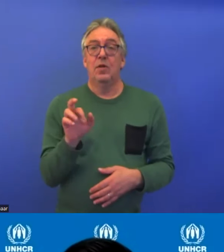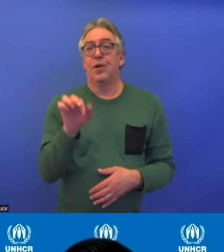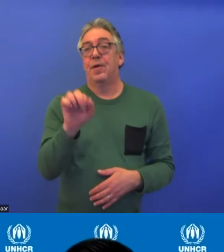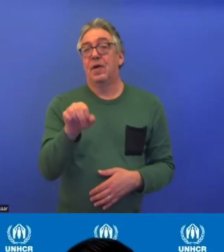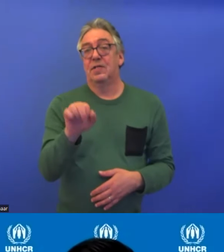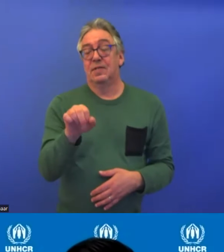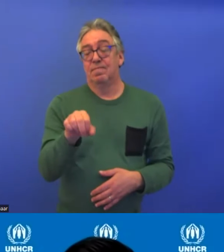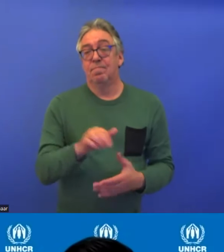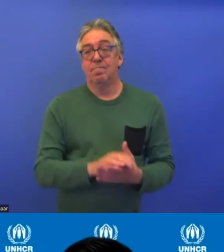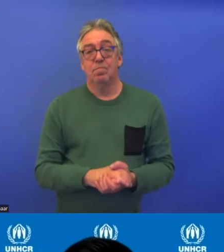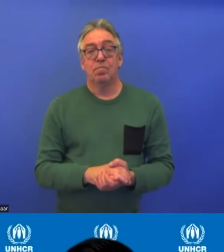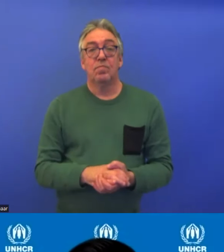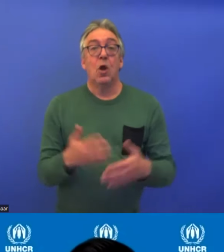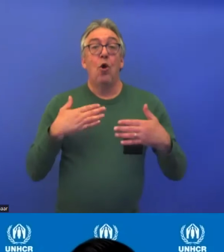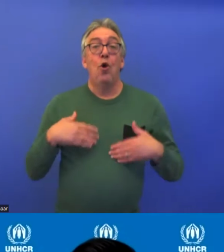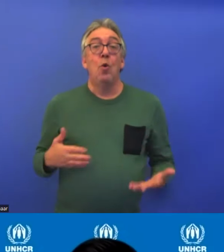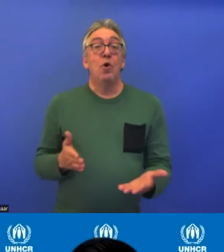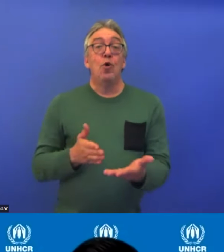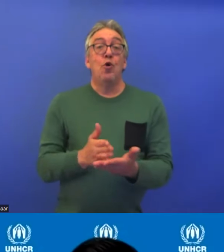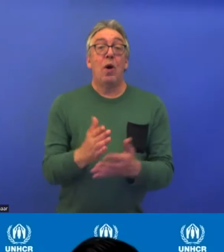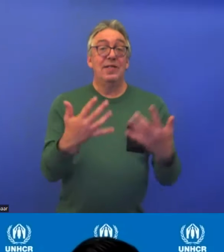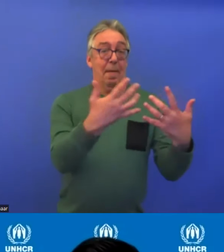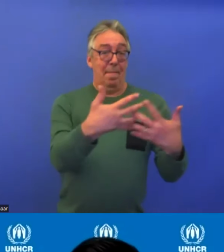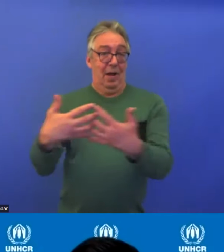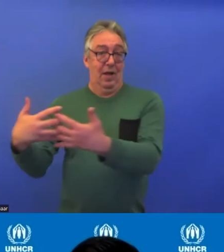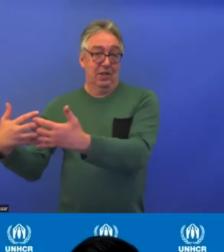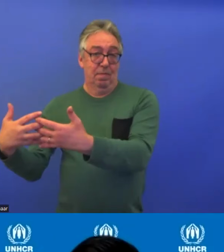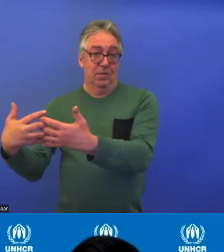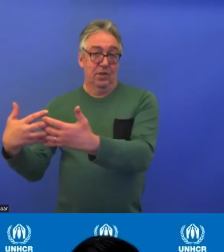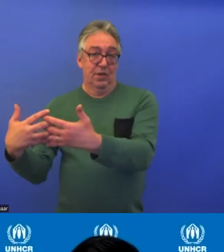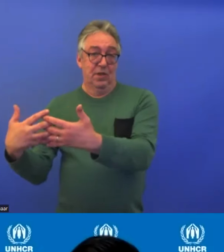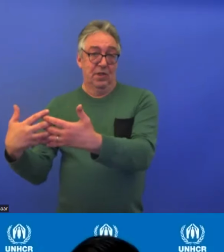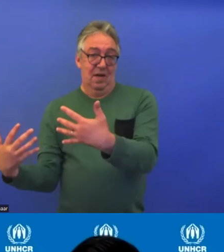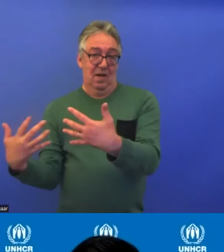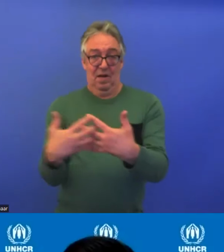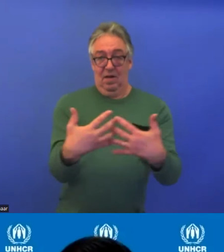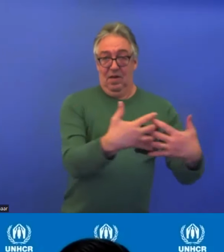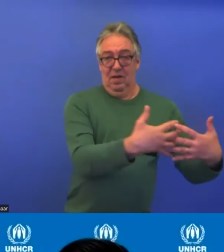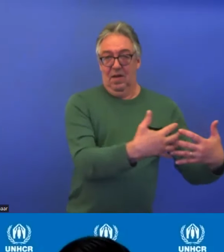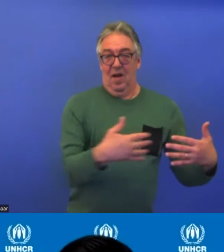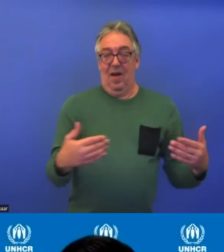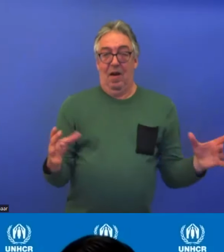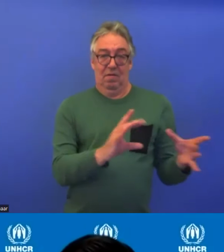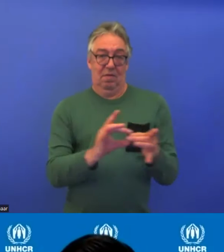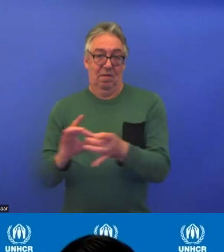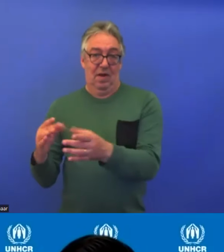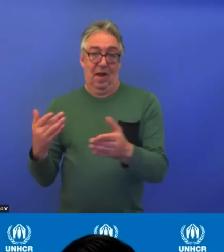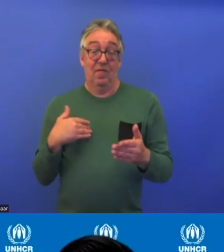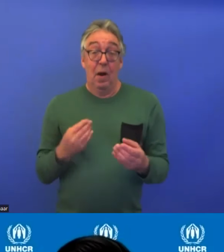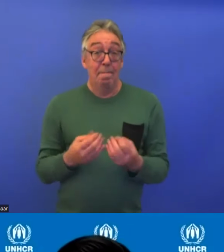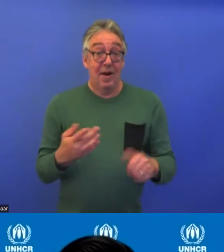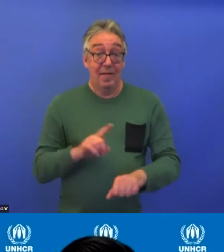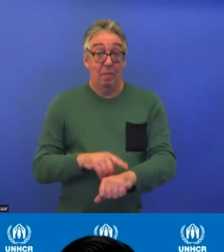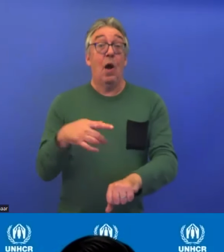complementarity between the human rights mechanisms, because quite often we're also advocating for ratification of different human